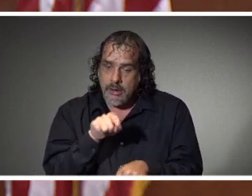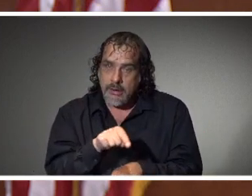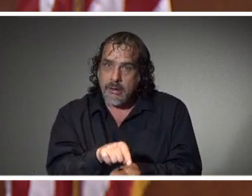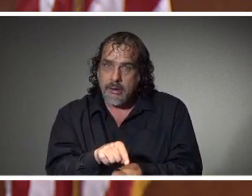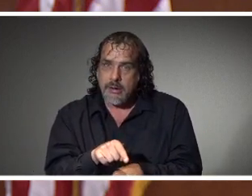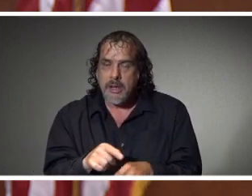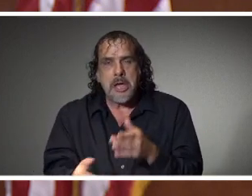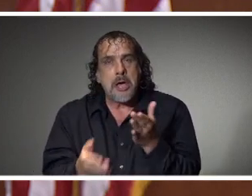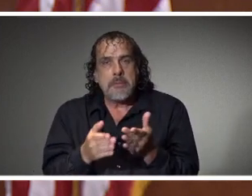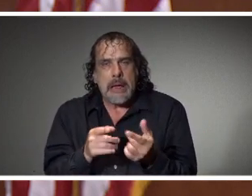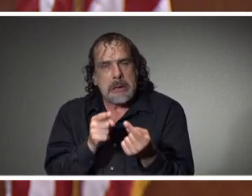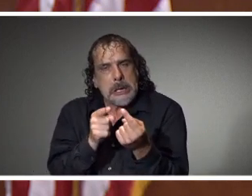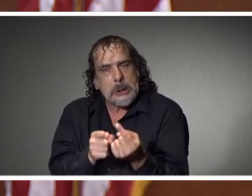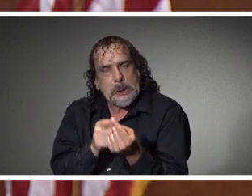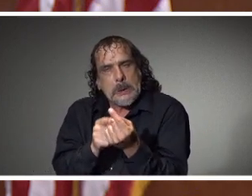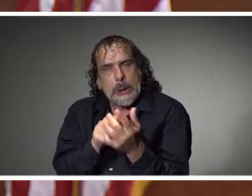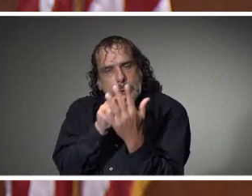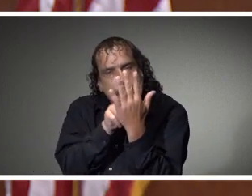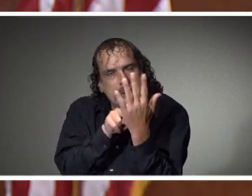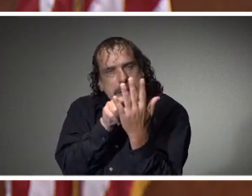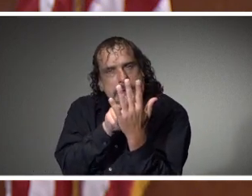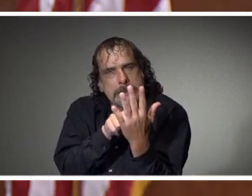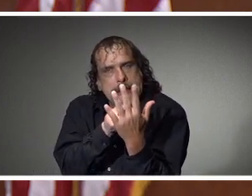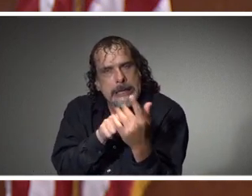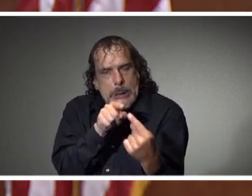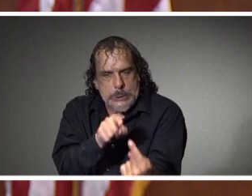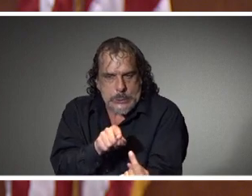that maybe was struggling to read